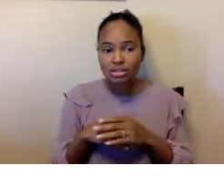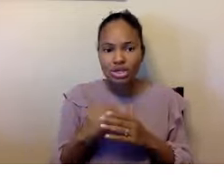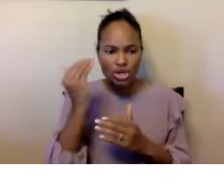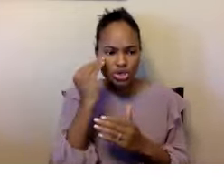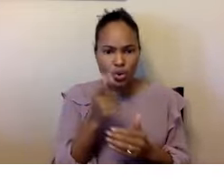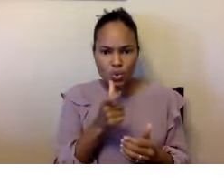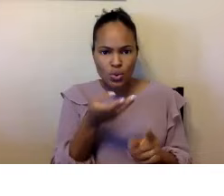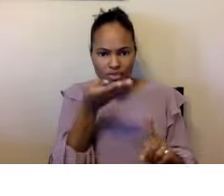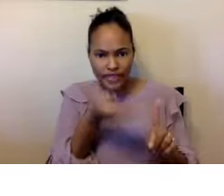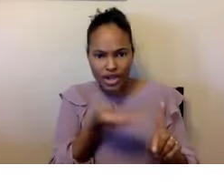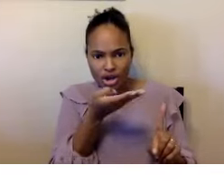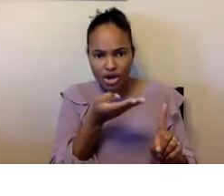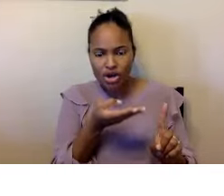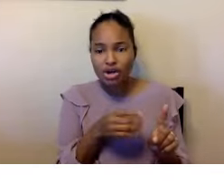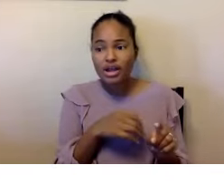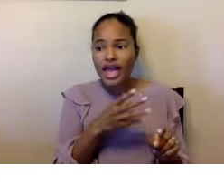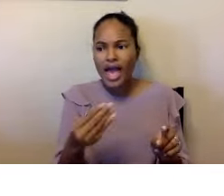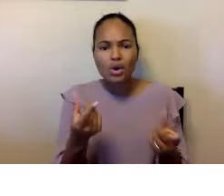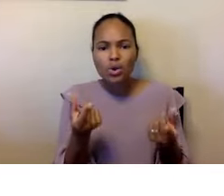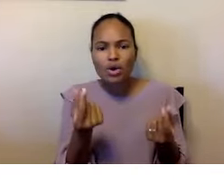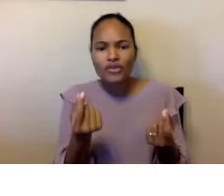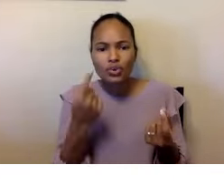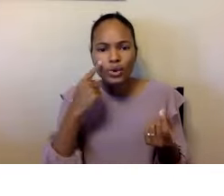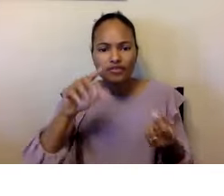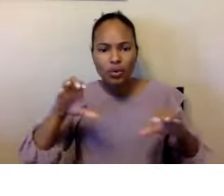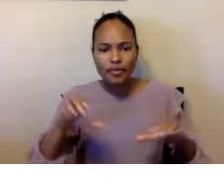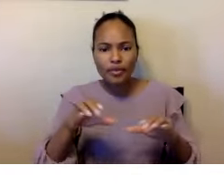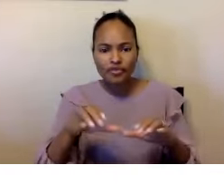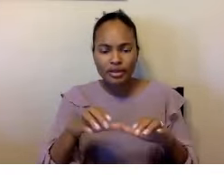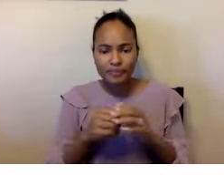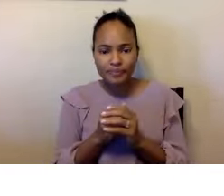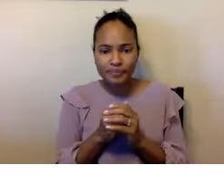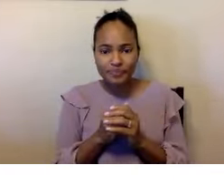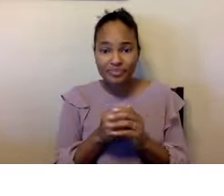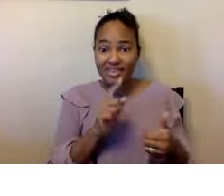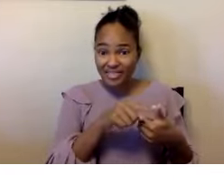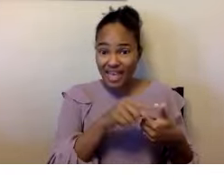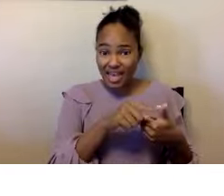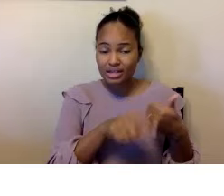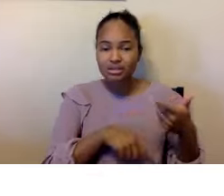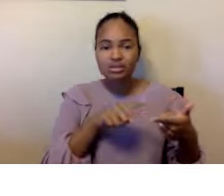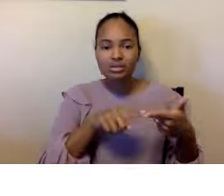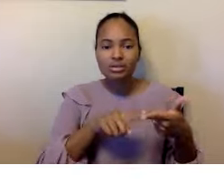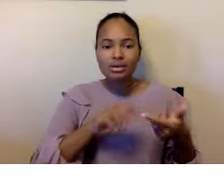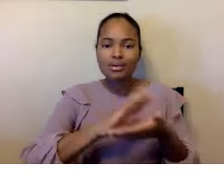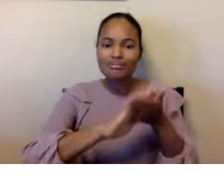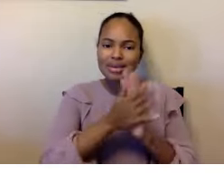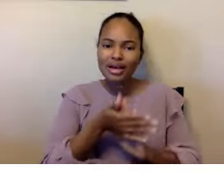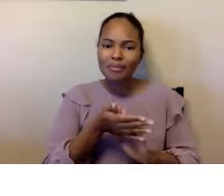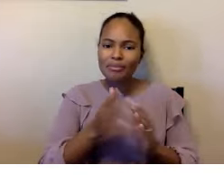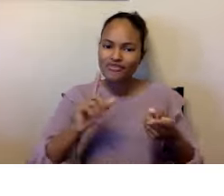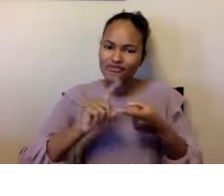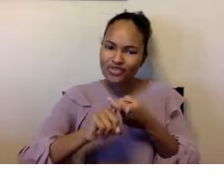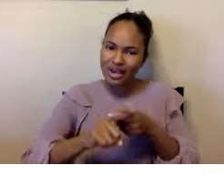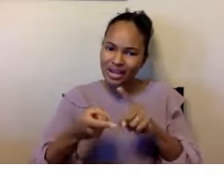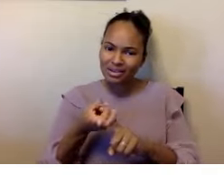the things that they're doing for the movement. Not only that, becoming a friend, a close